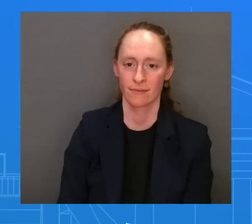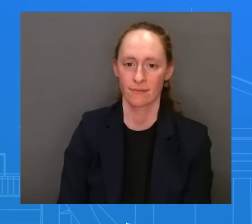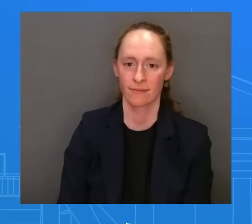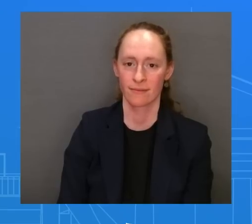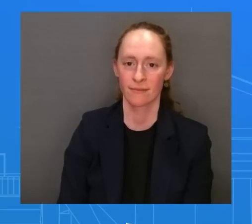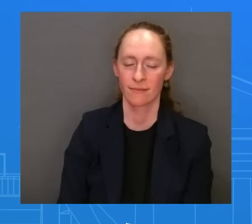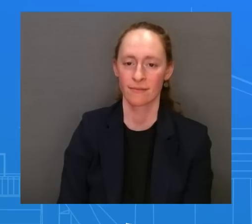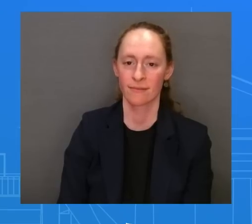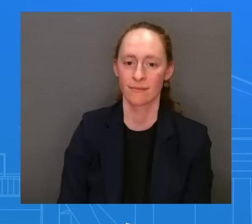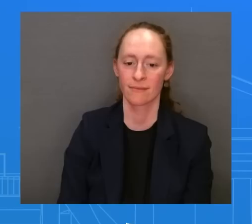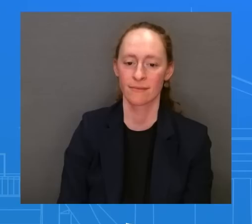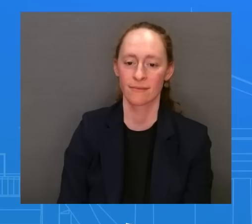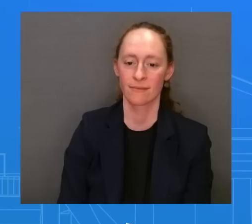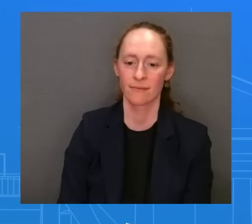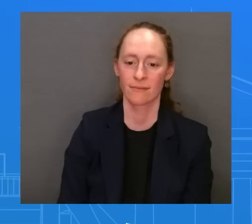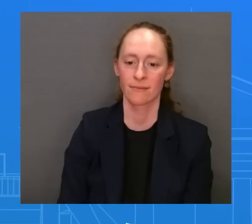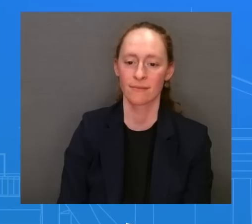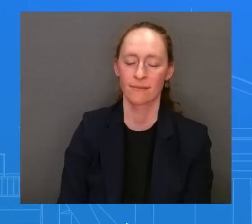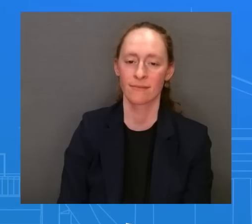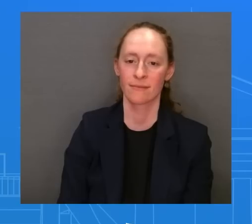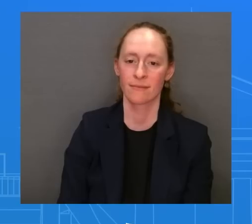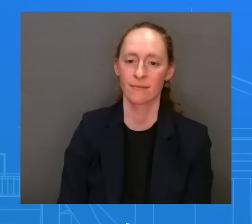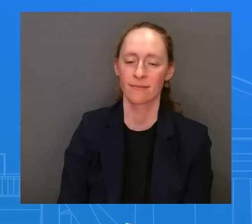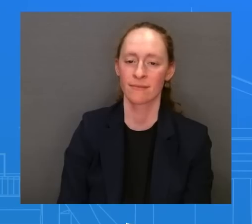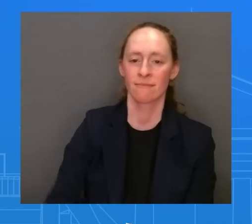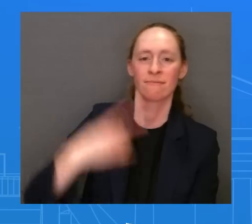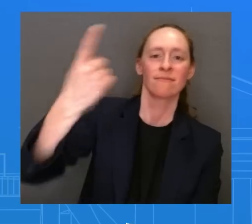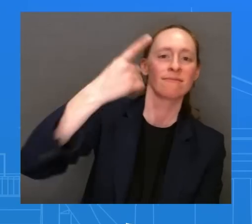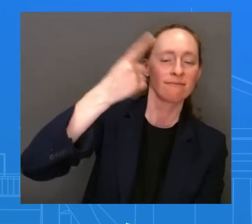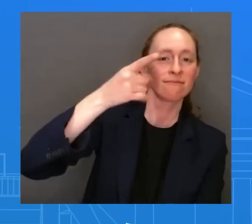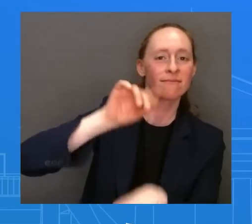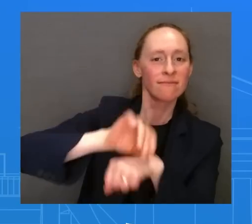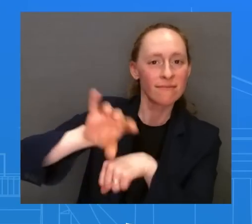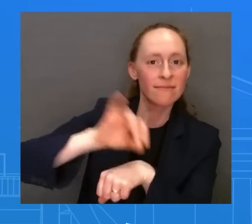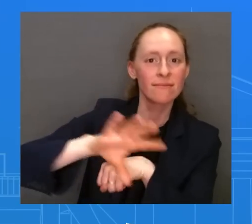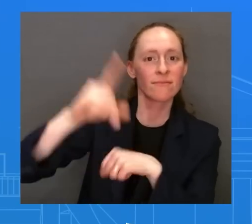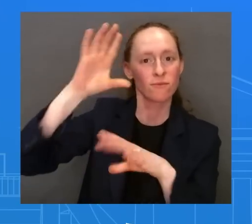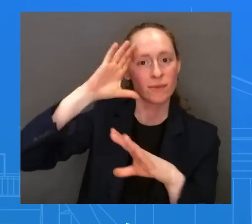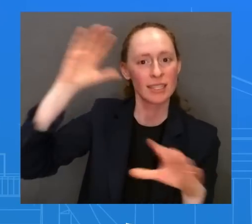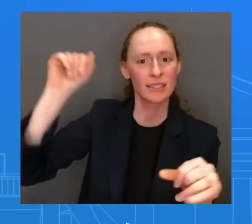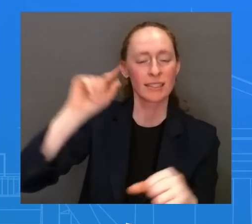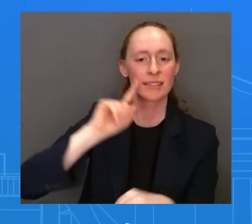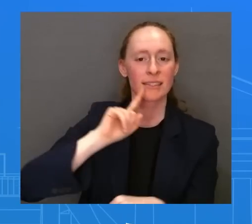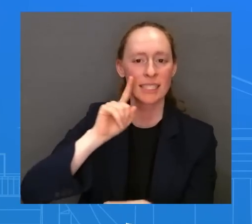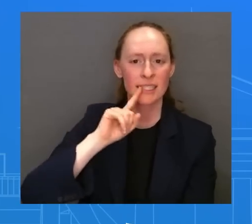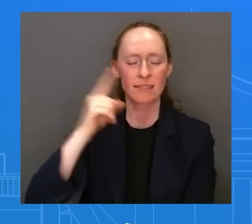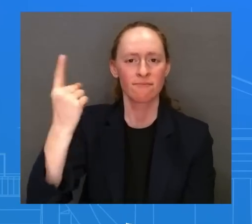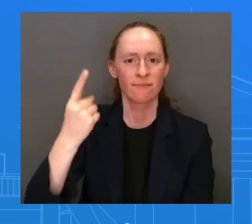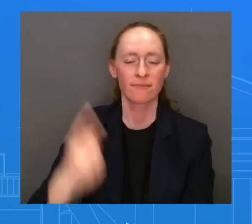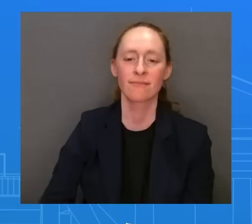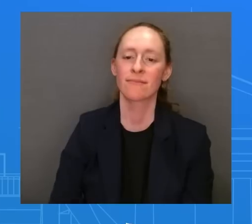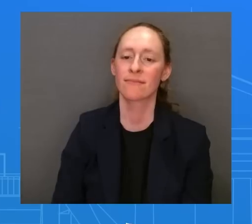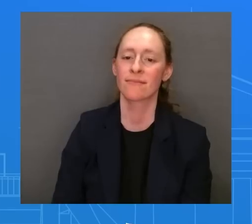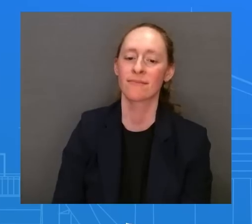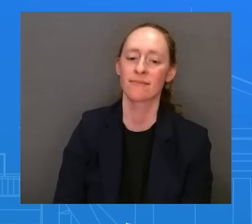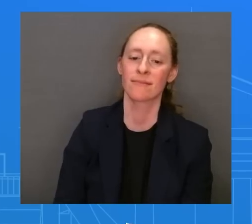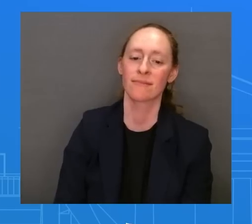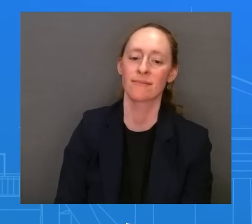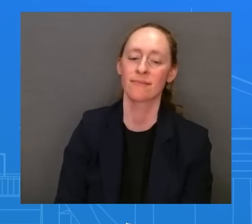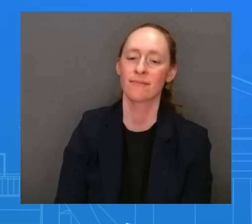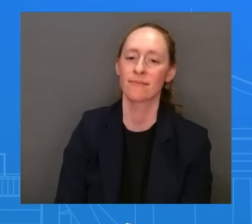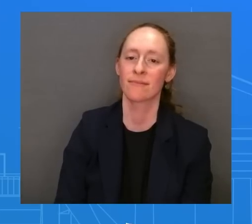it might not be longer a precondition to get to Crimea back to start negotiations is that the development the White House would